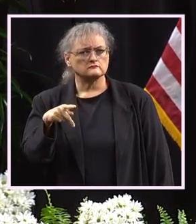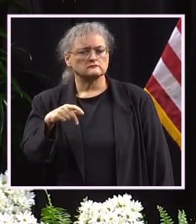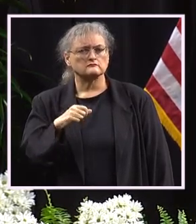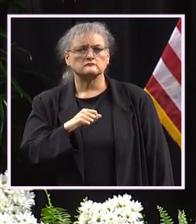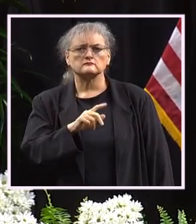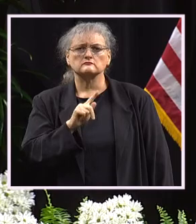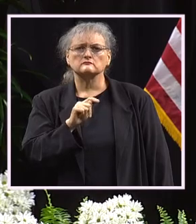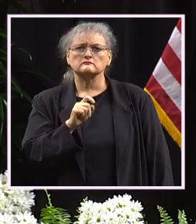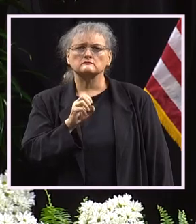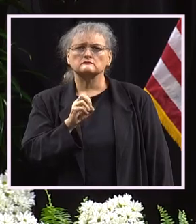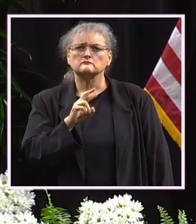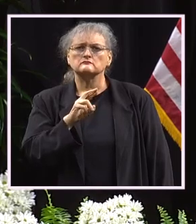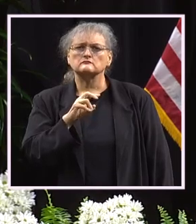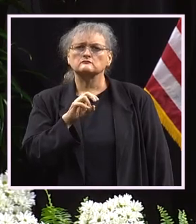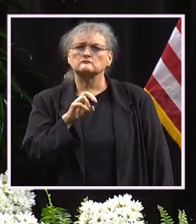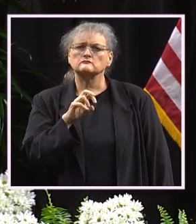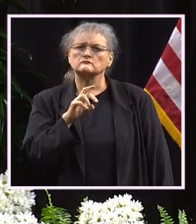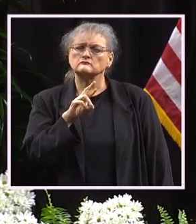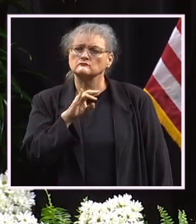Tori Ann Lansford.